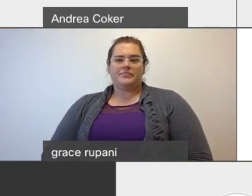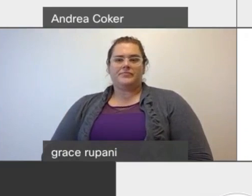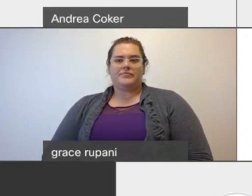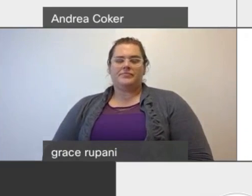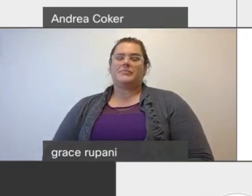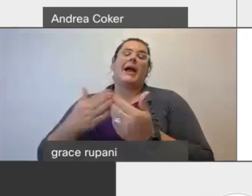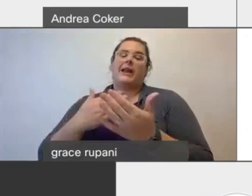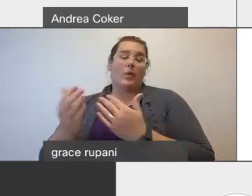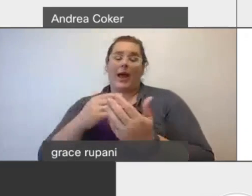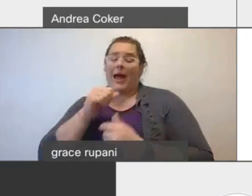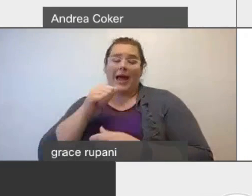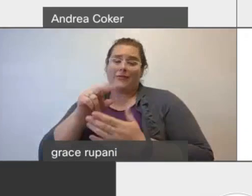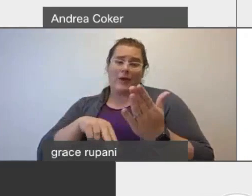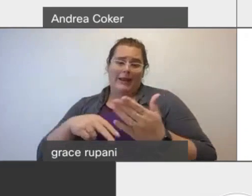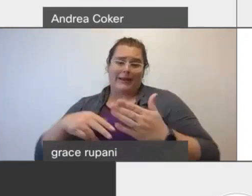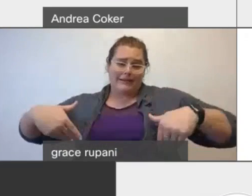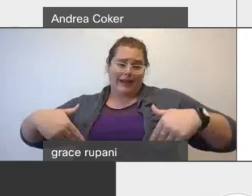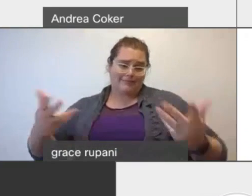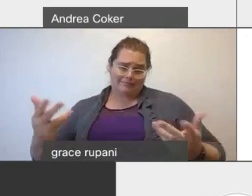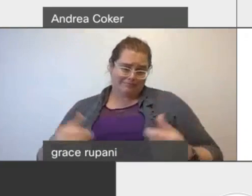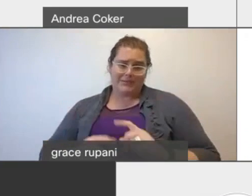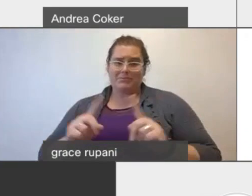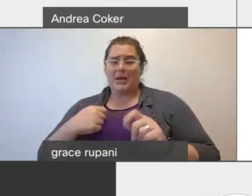anyway, I haven't looked at today's post yet.